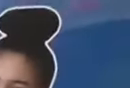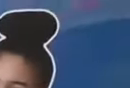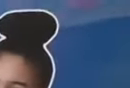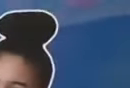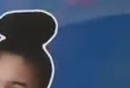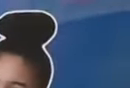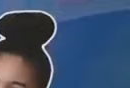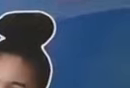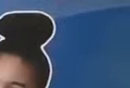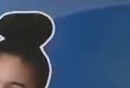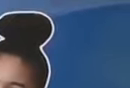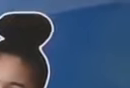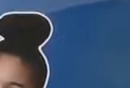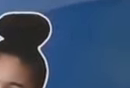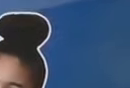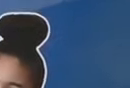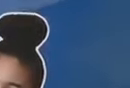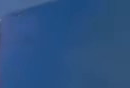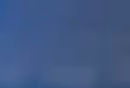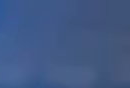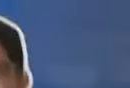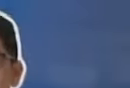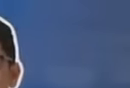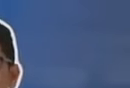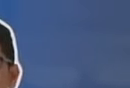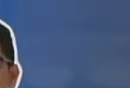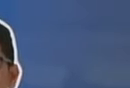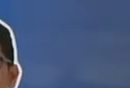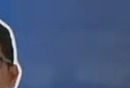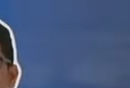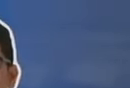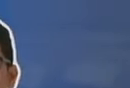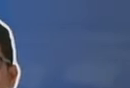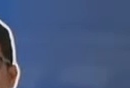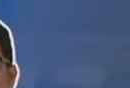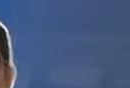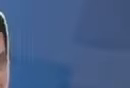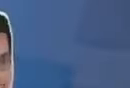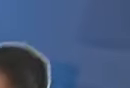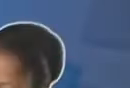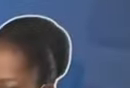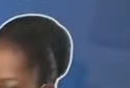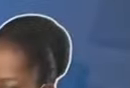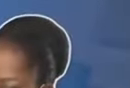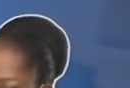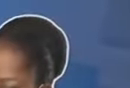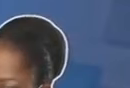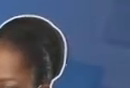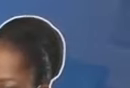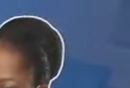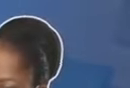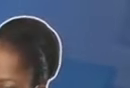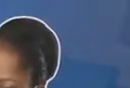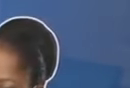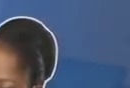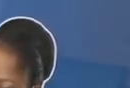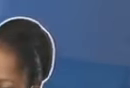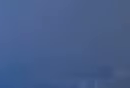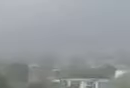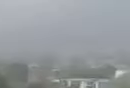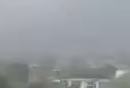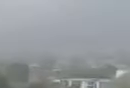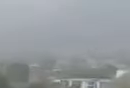I will make food security a reality. I will design groundbreaking prototypes. I will create the next life-saving